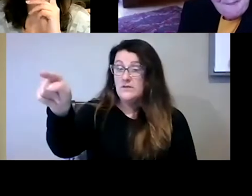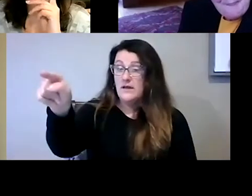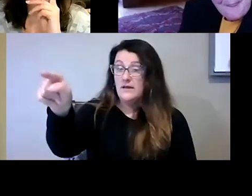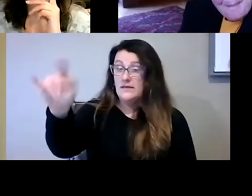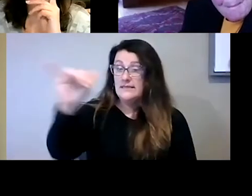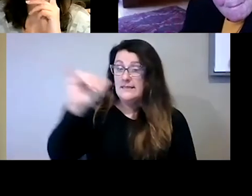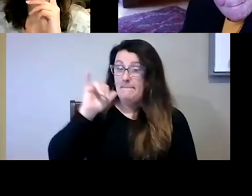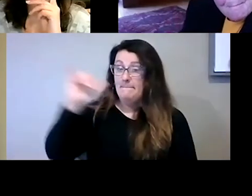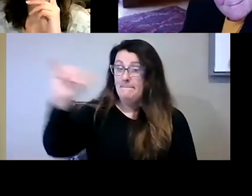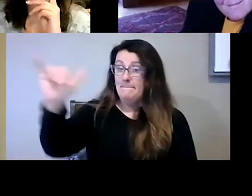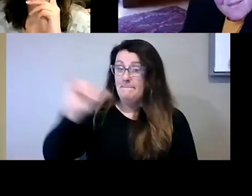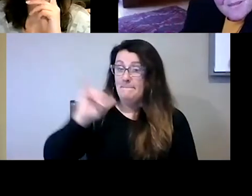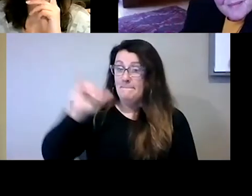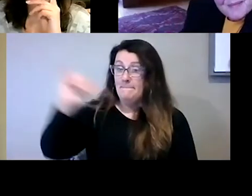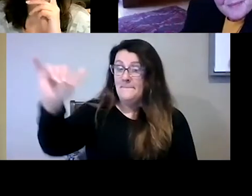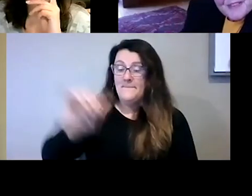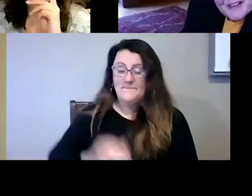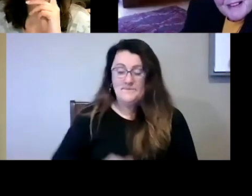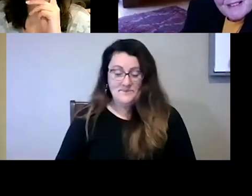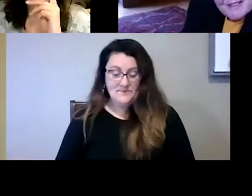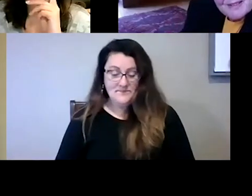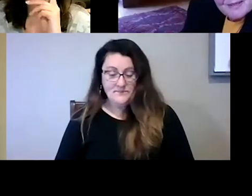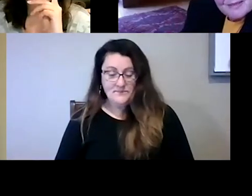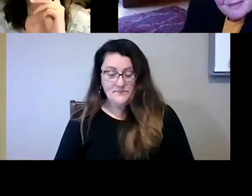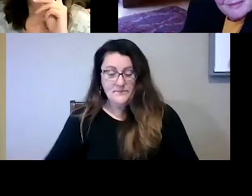to. And so, yeah, there was a